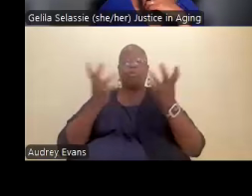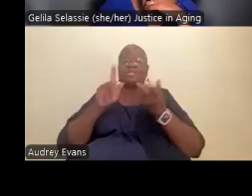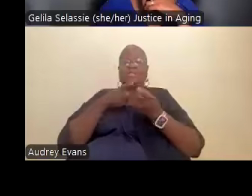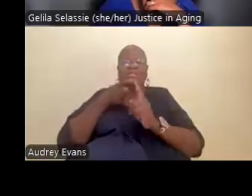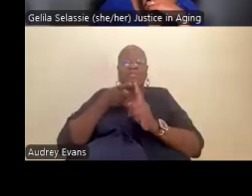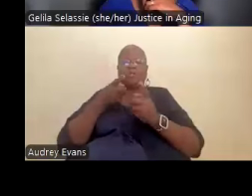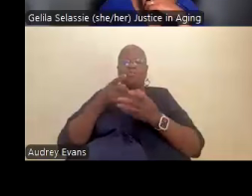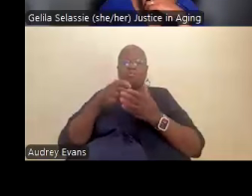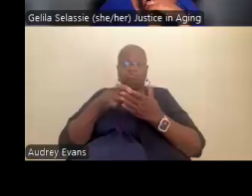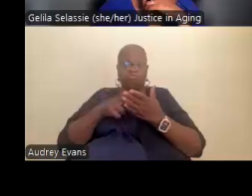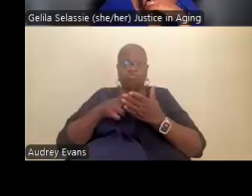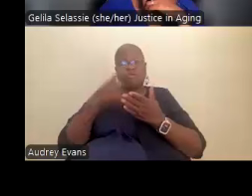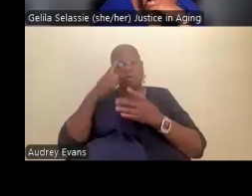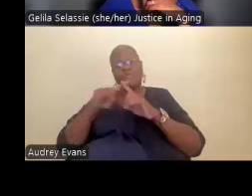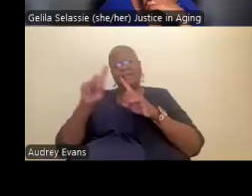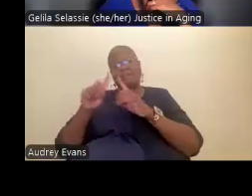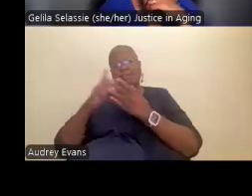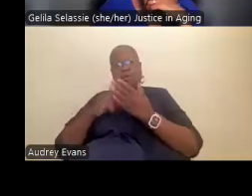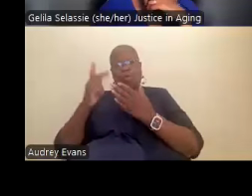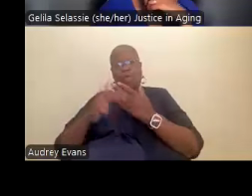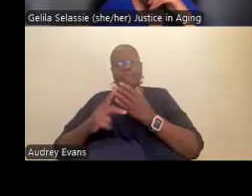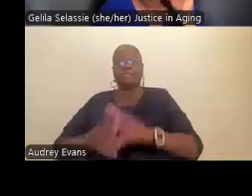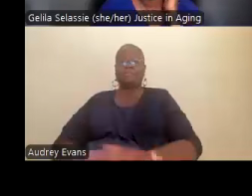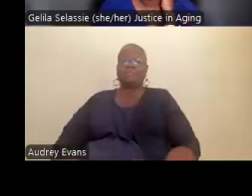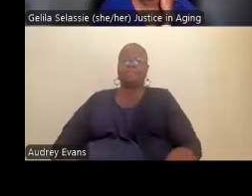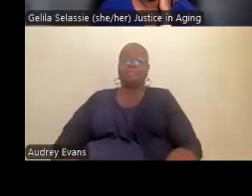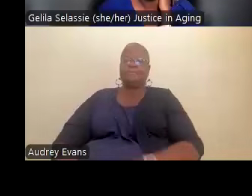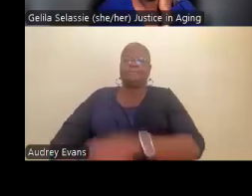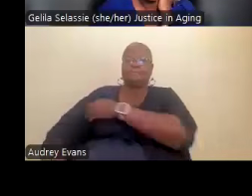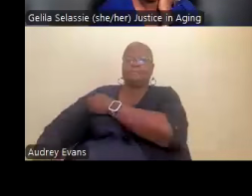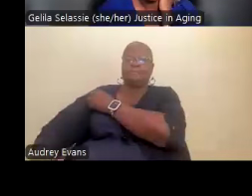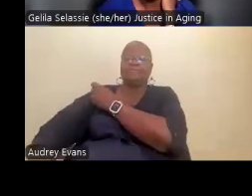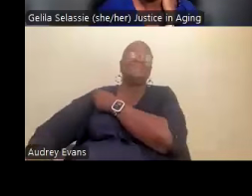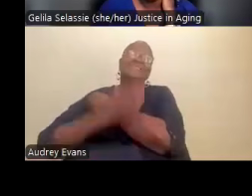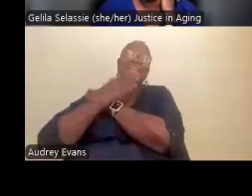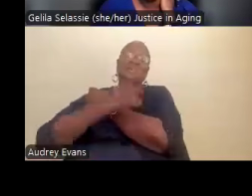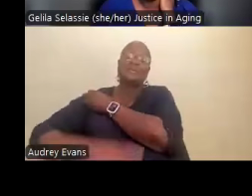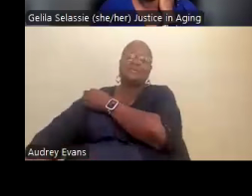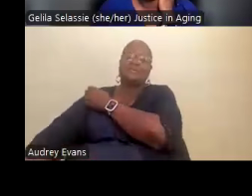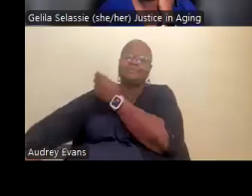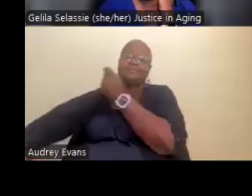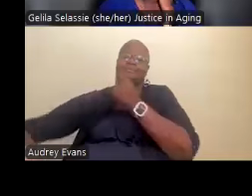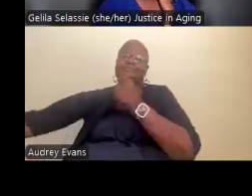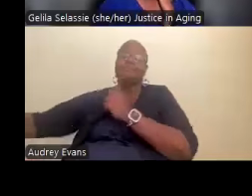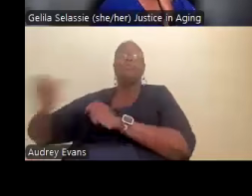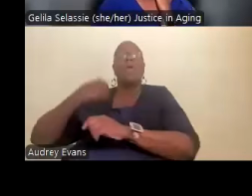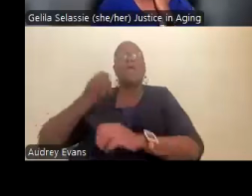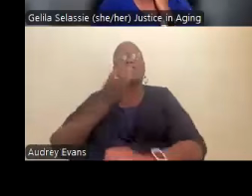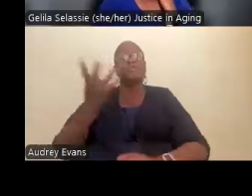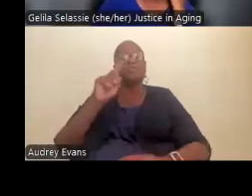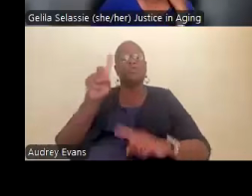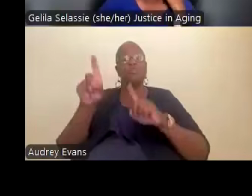rules are for the different programs. Thank you. There were a few questions about